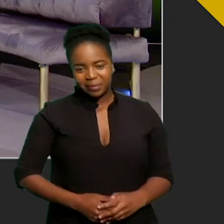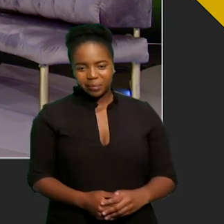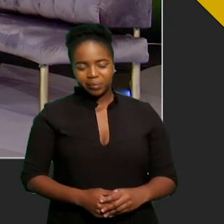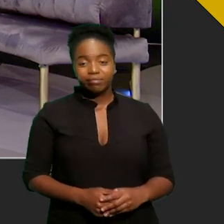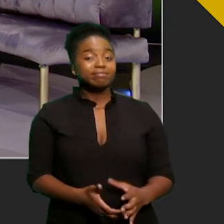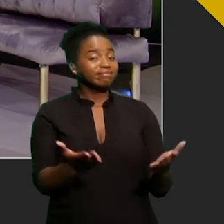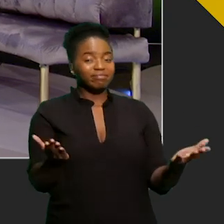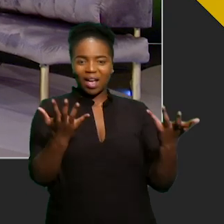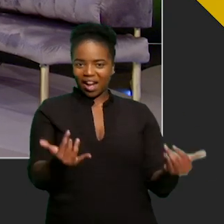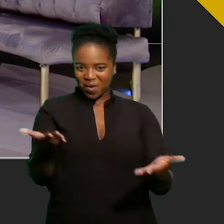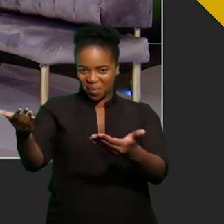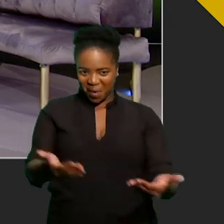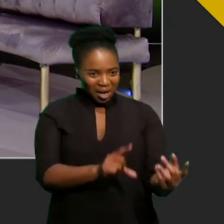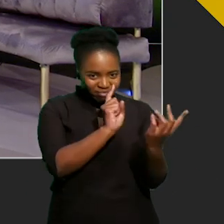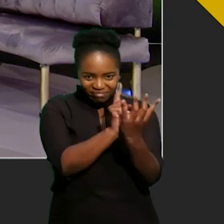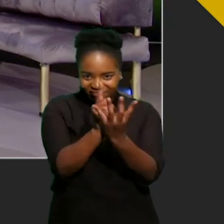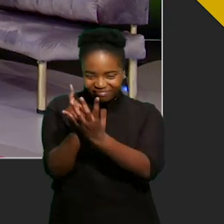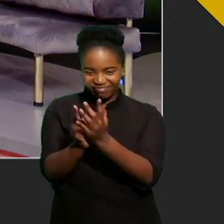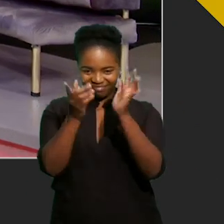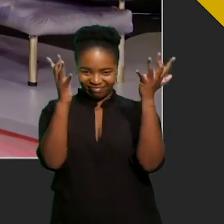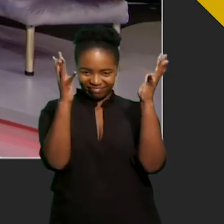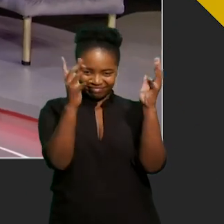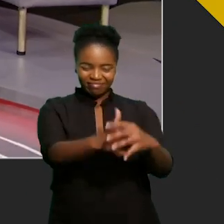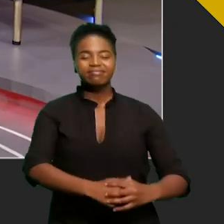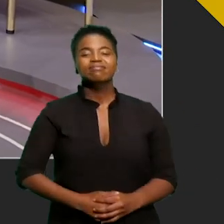Yes, and right now let's welcome our studio audience.